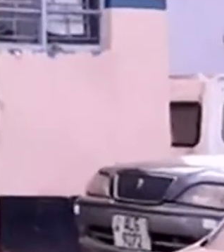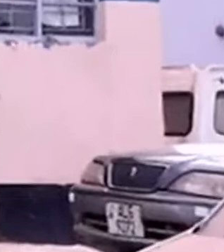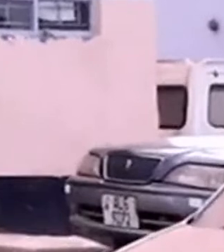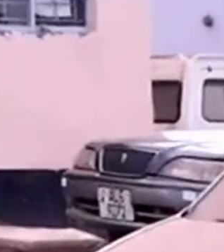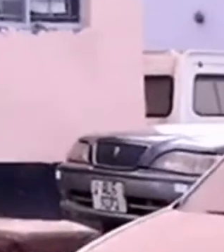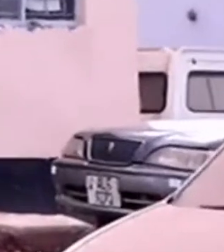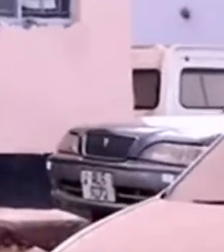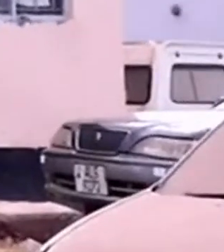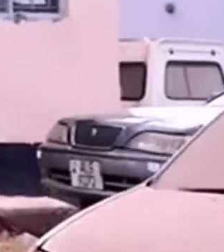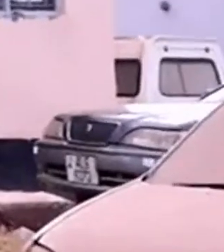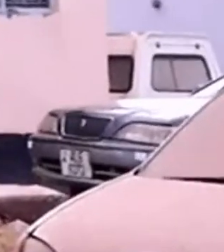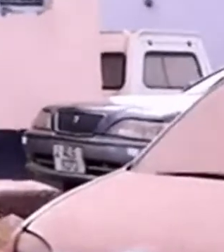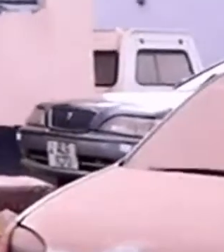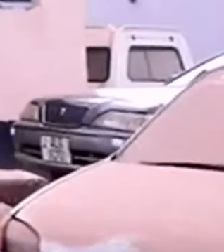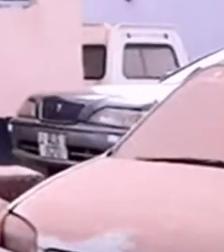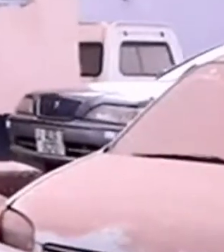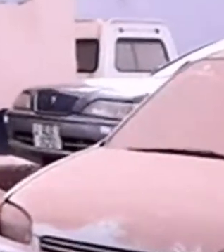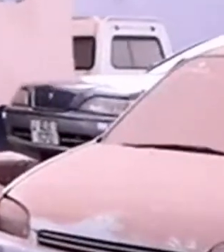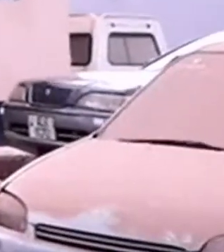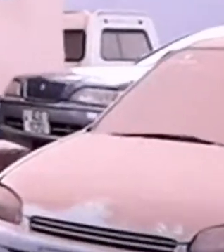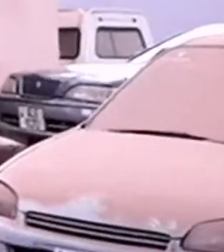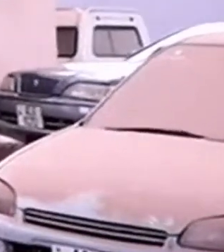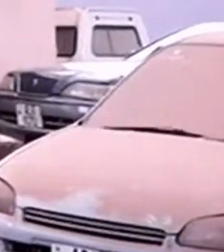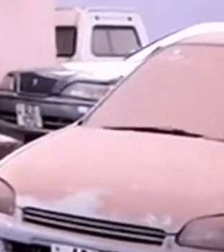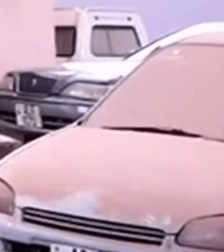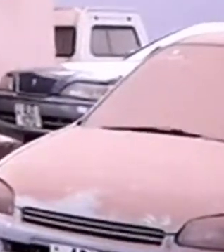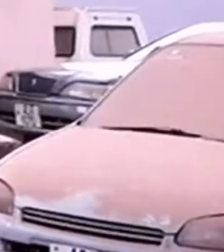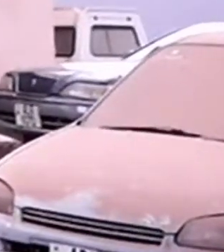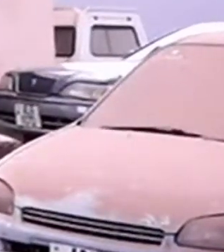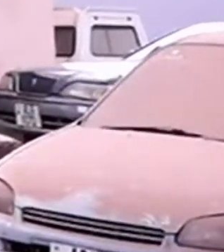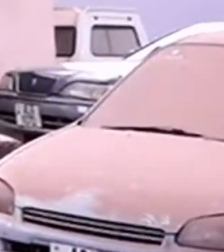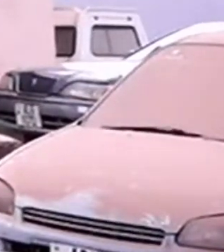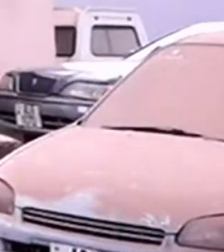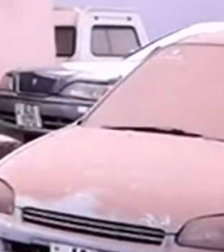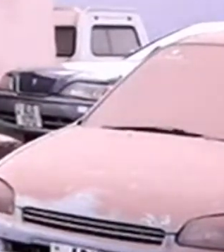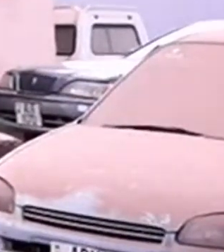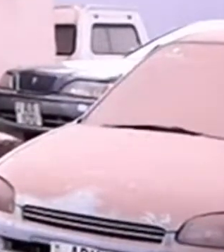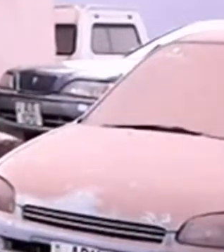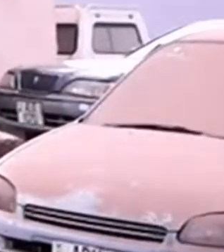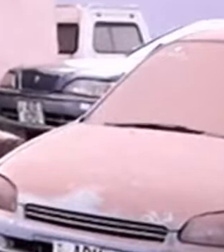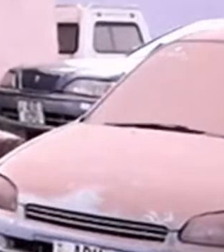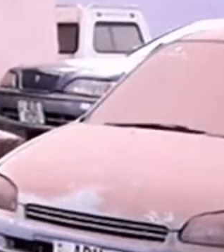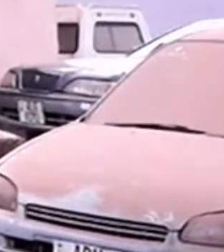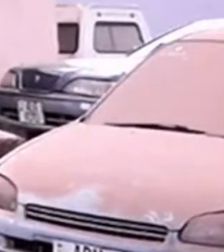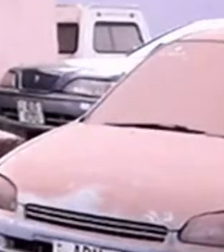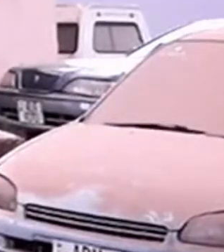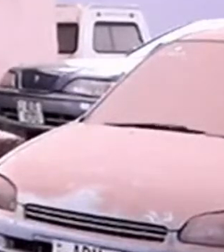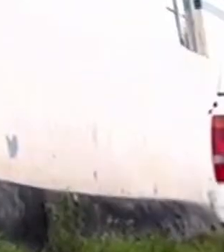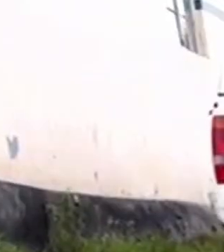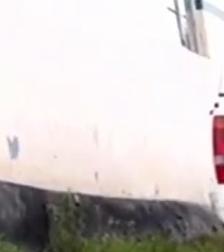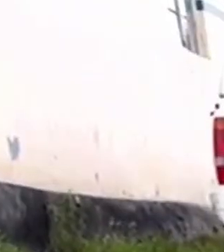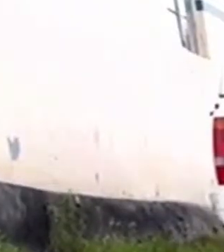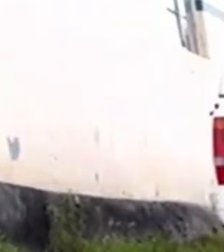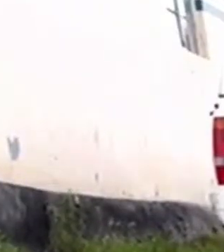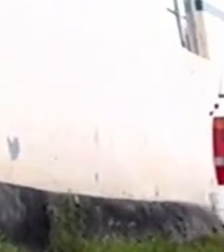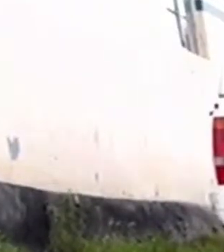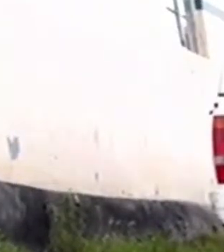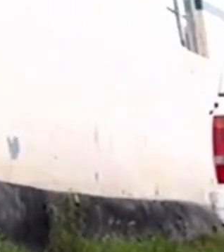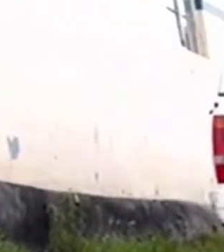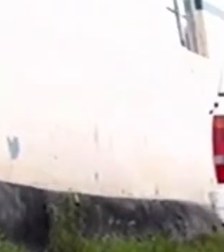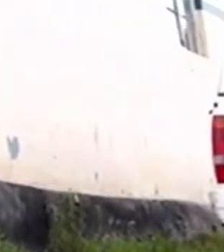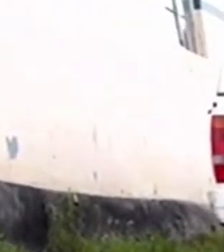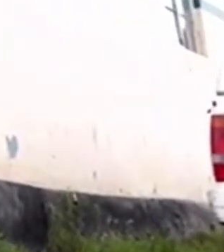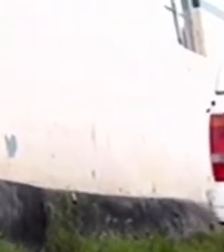renovation of Matero Police Post in Muchinga Ward. This police post was in a deplorable state, but now has